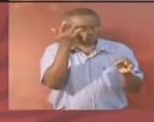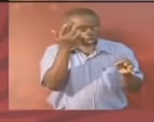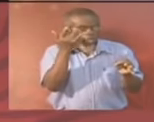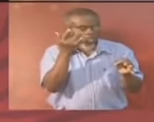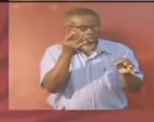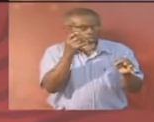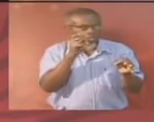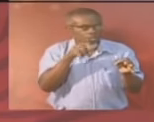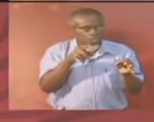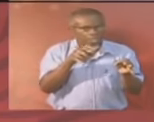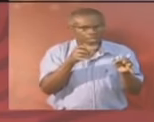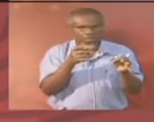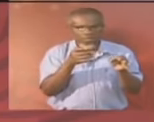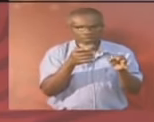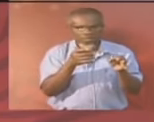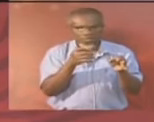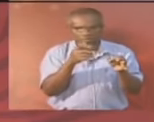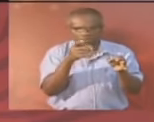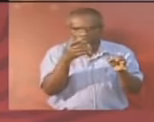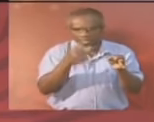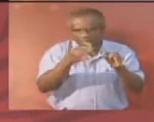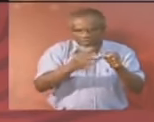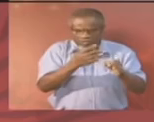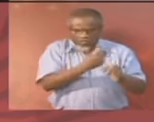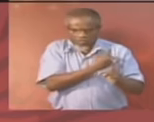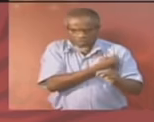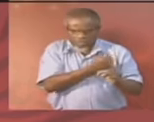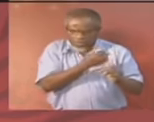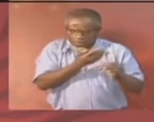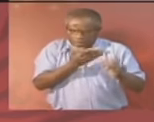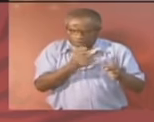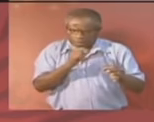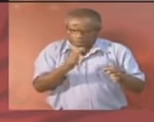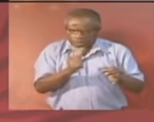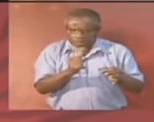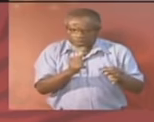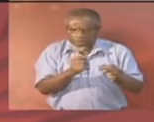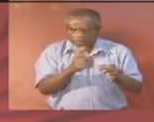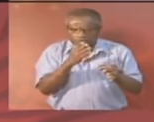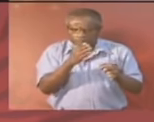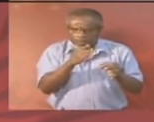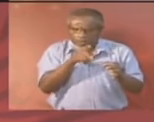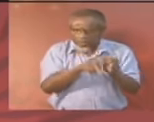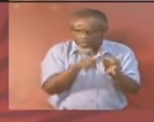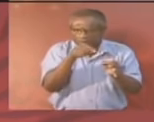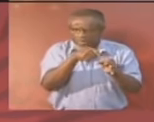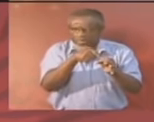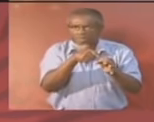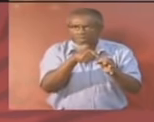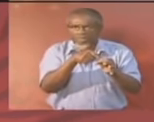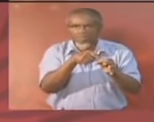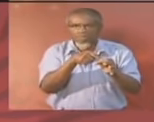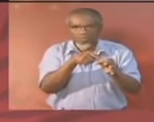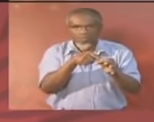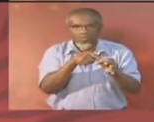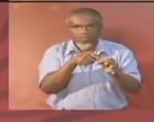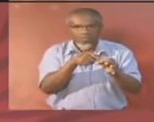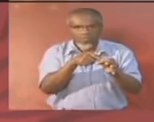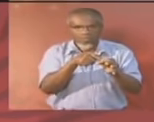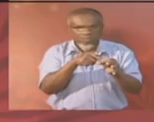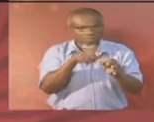designed. Laboratory tests have shown that because of these mutations, the P1 variant is less easily neutralized